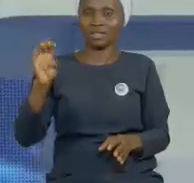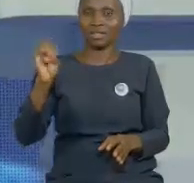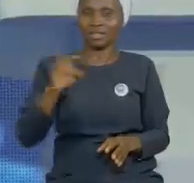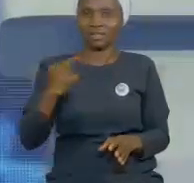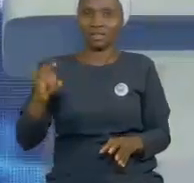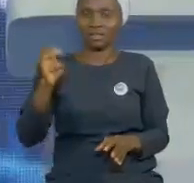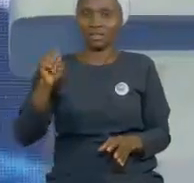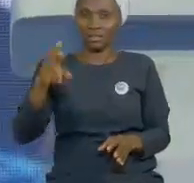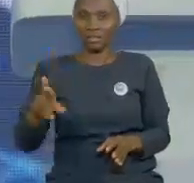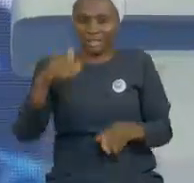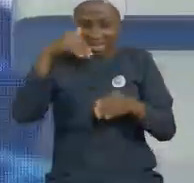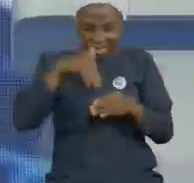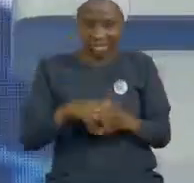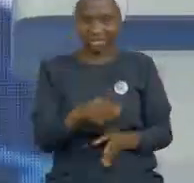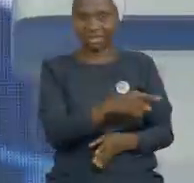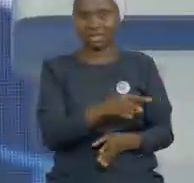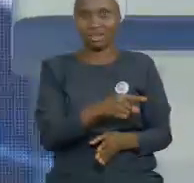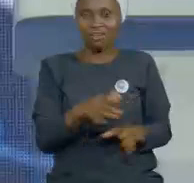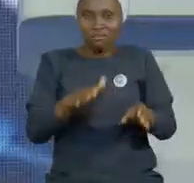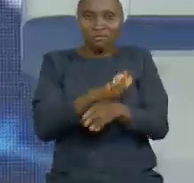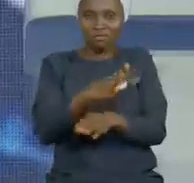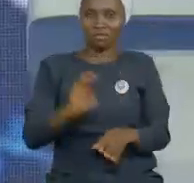They're full of Pharaoh inside them.